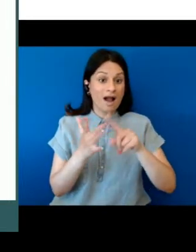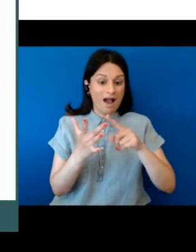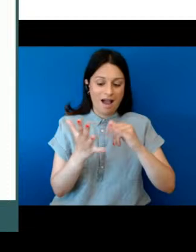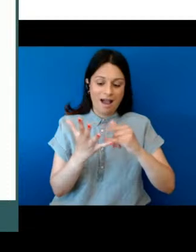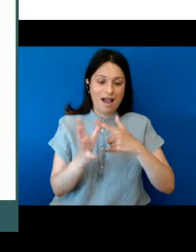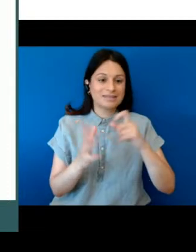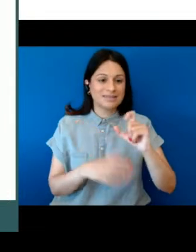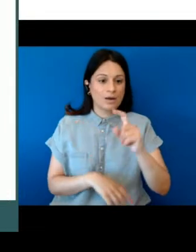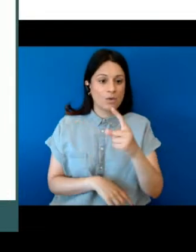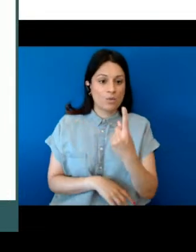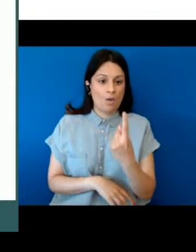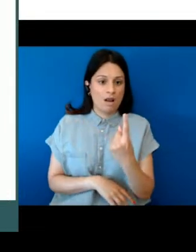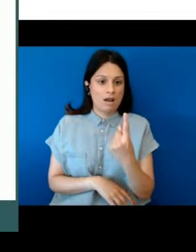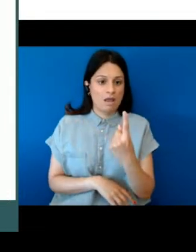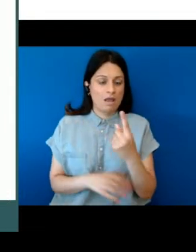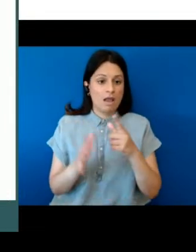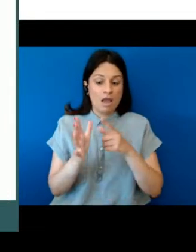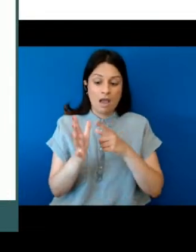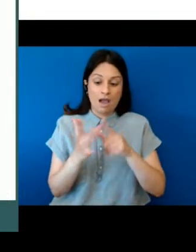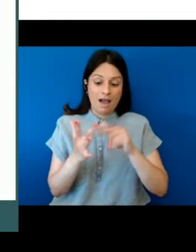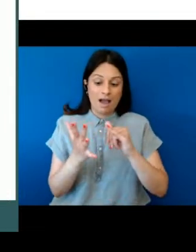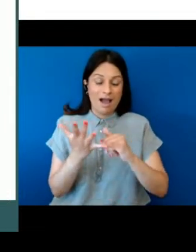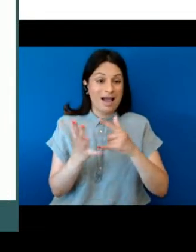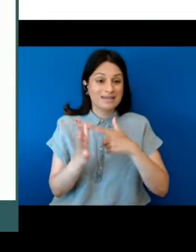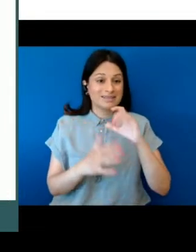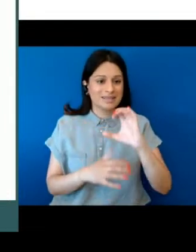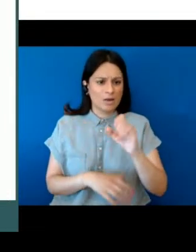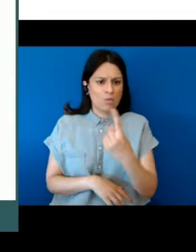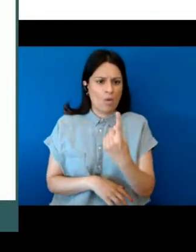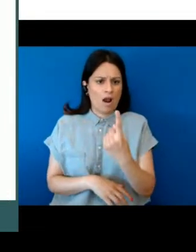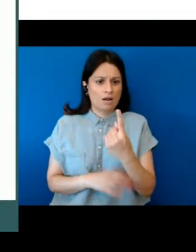measure multiple specific IgEs at a time,